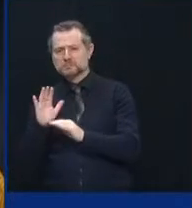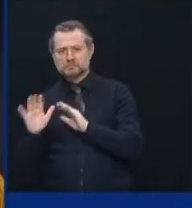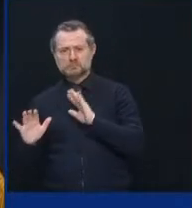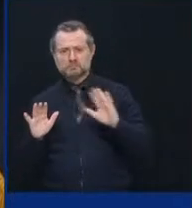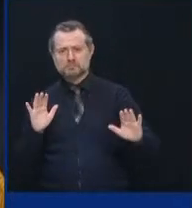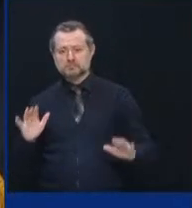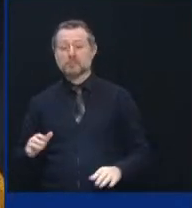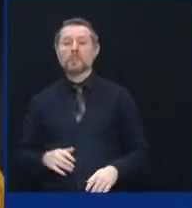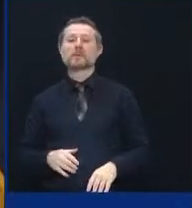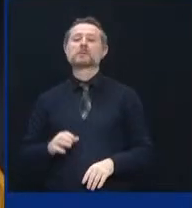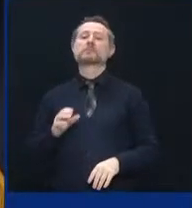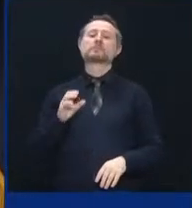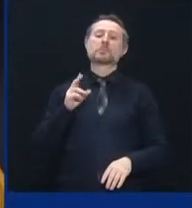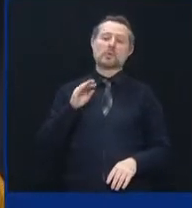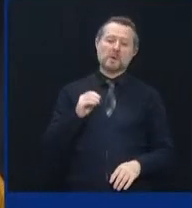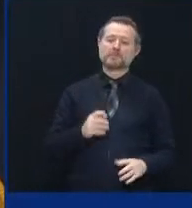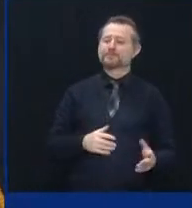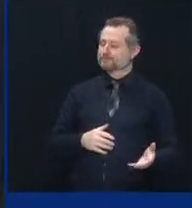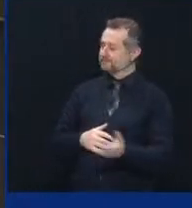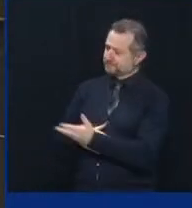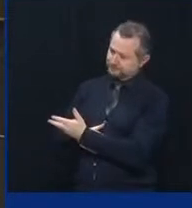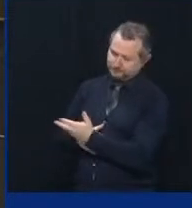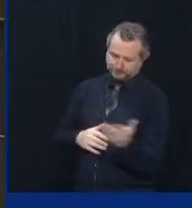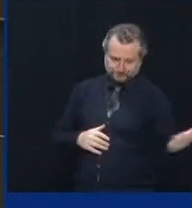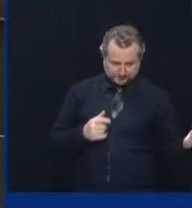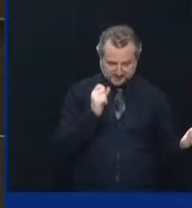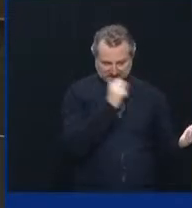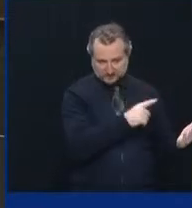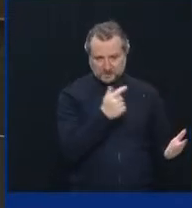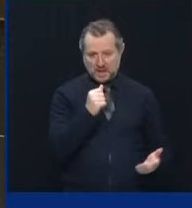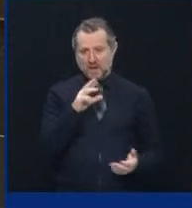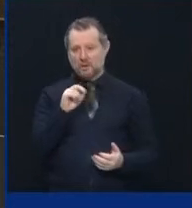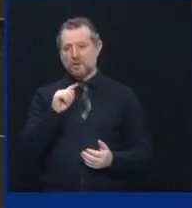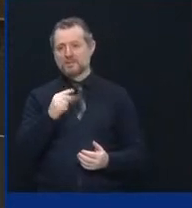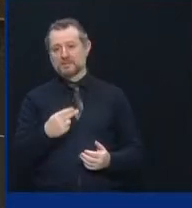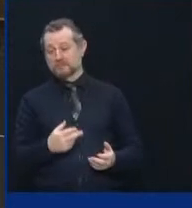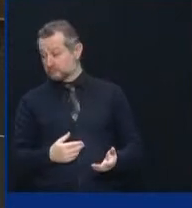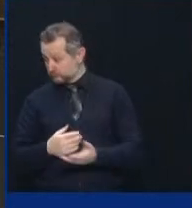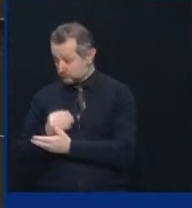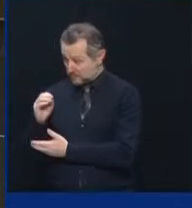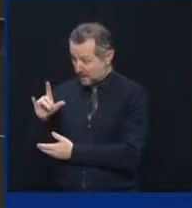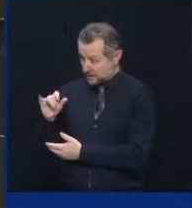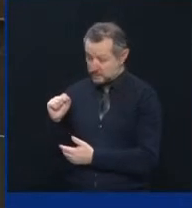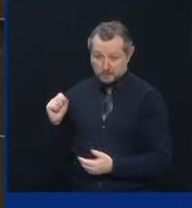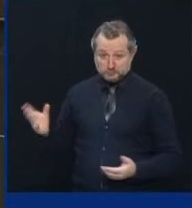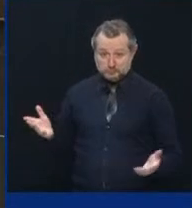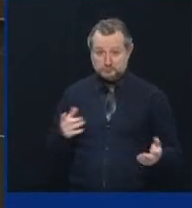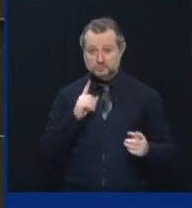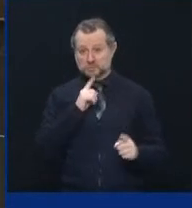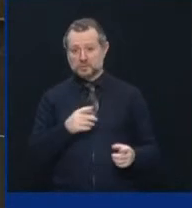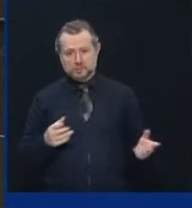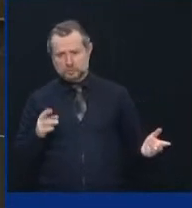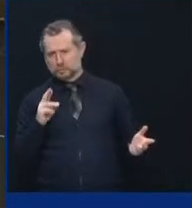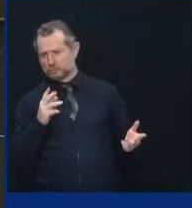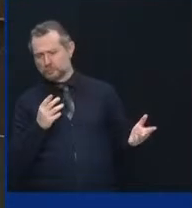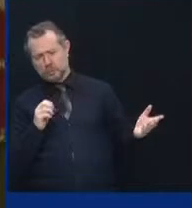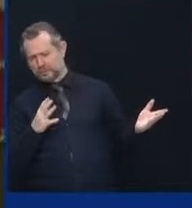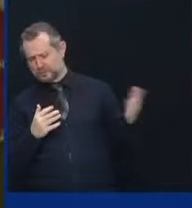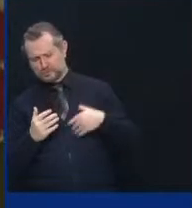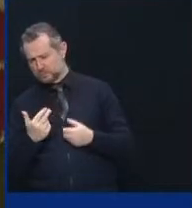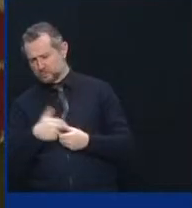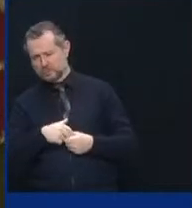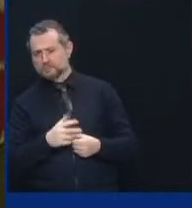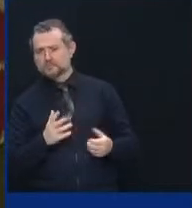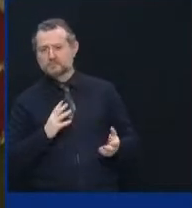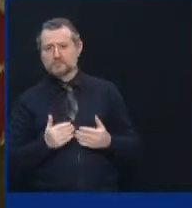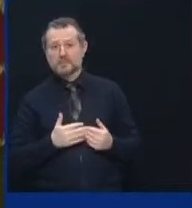Melissa, besides So curfew, the way, and Robert, feel free to jump in, but the way that the state is operating right now,